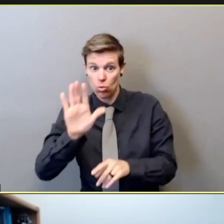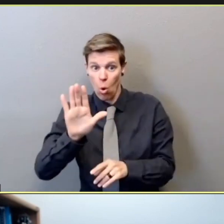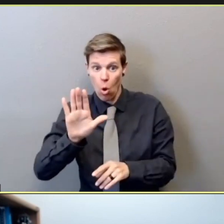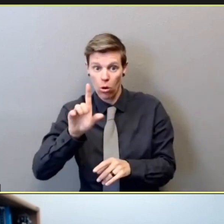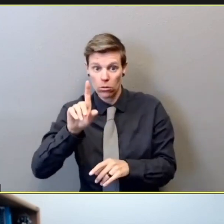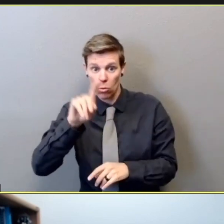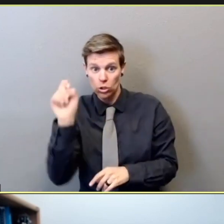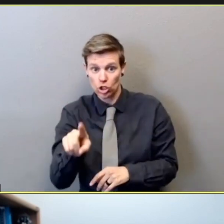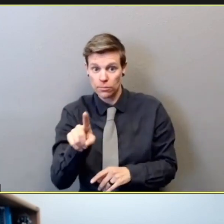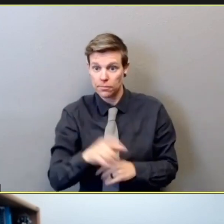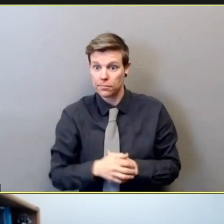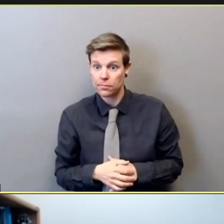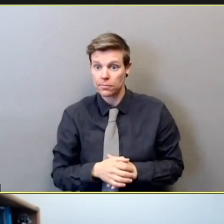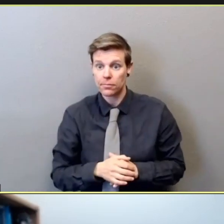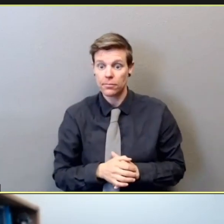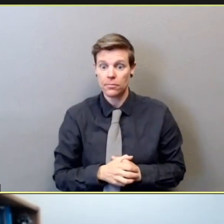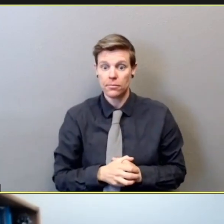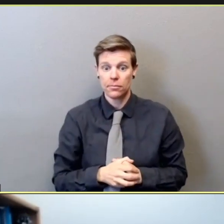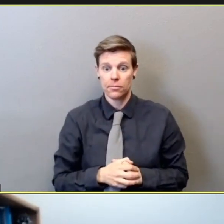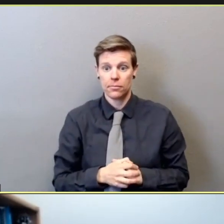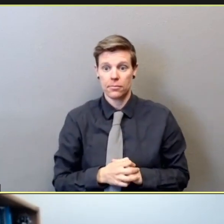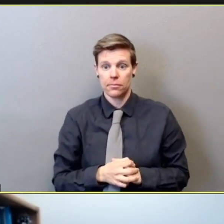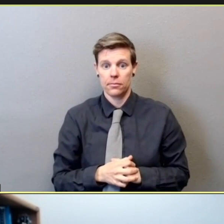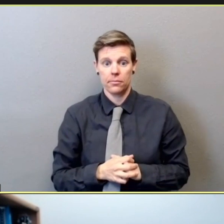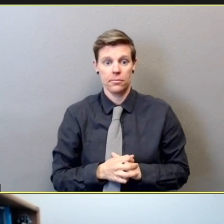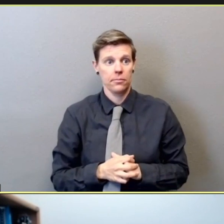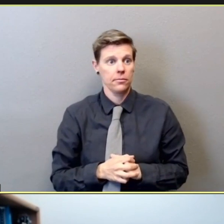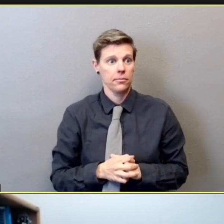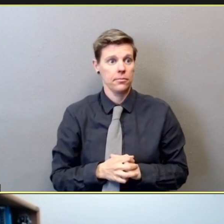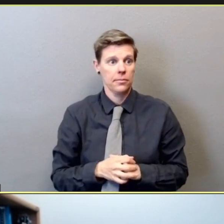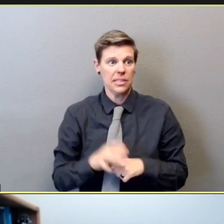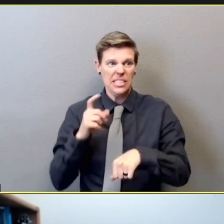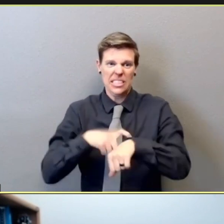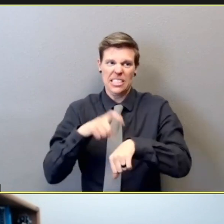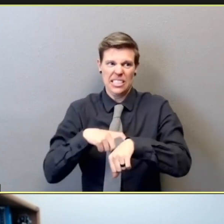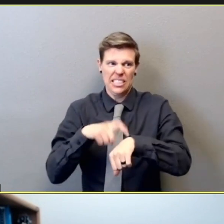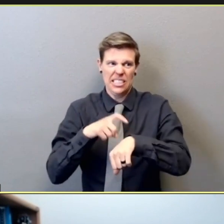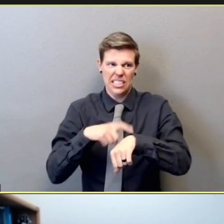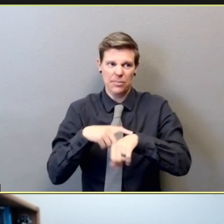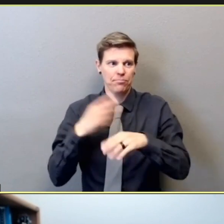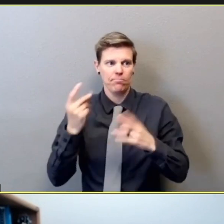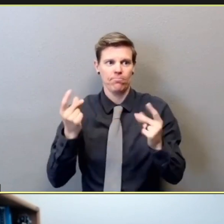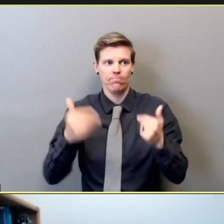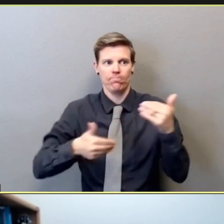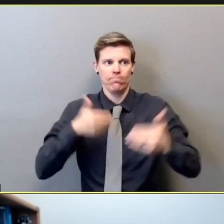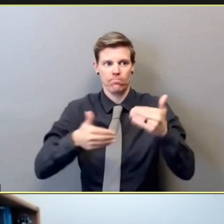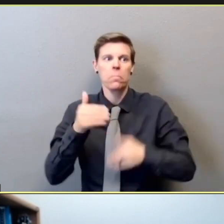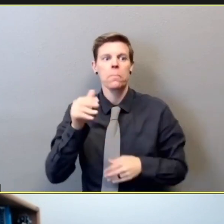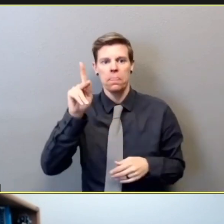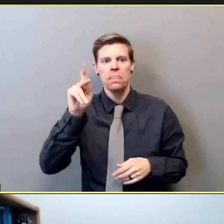All right, everyone, in the essence of time, I'm going to go on to Kevin Wilson. Go ahead, Kevin.